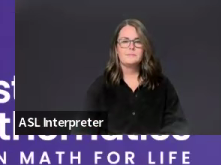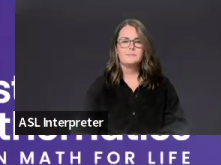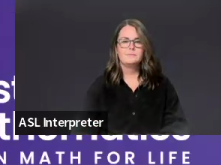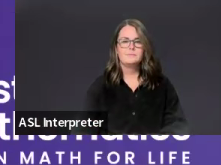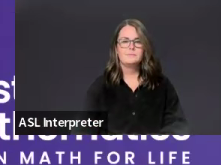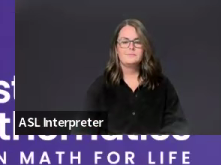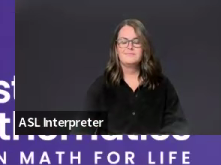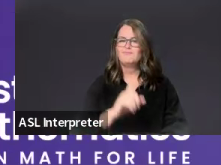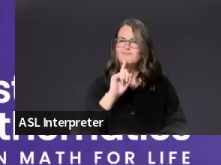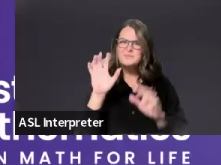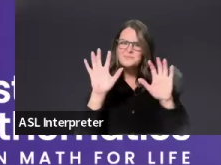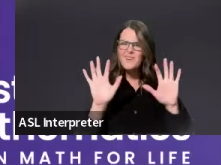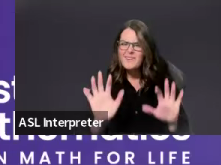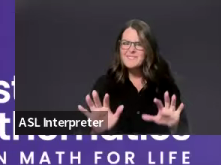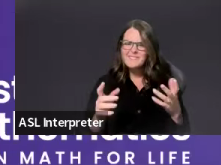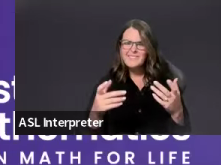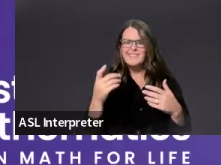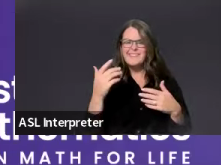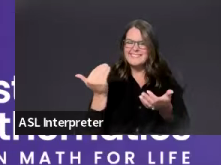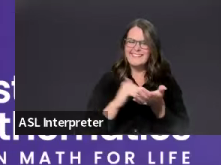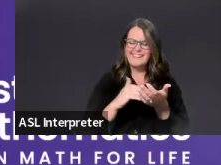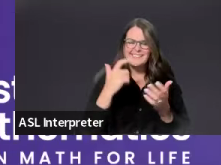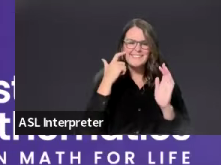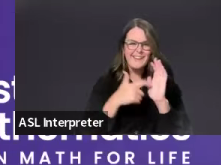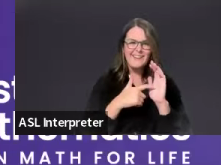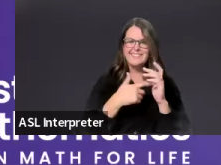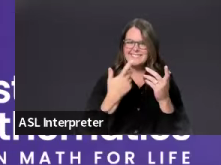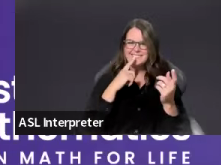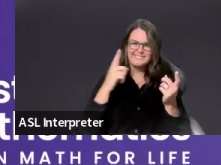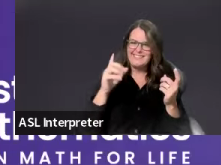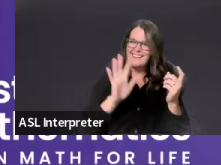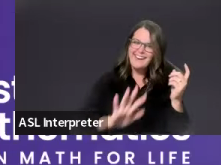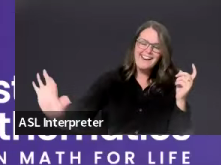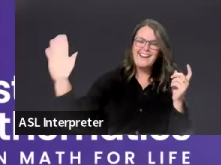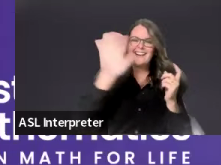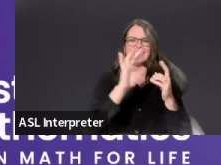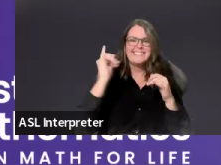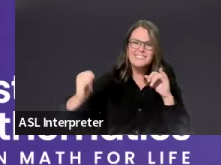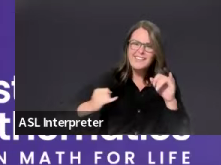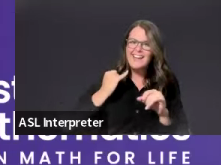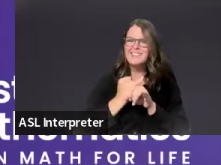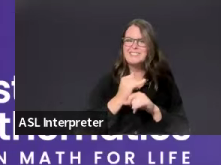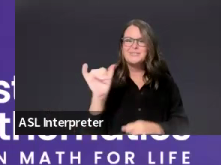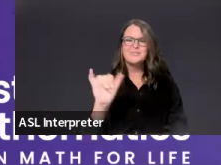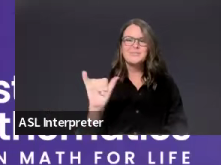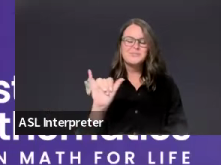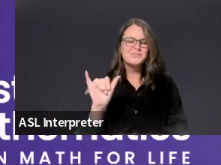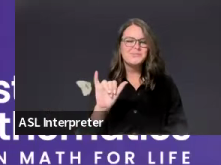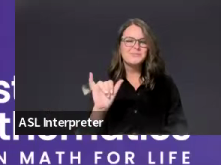This is wonderful. Again, we're seeing people from all corners of the country, internationally as well.